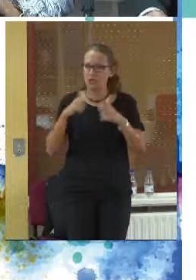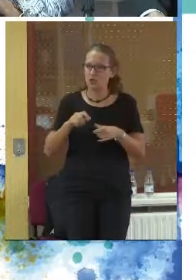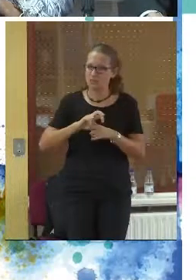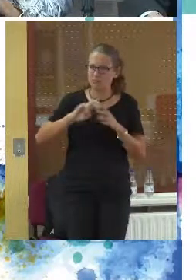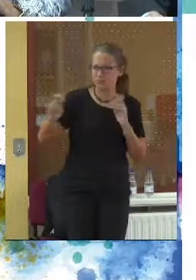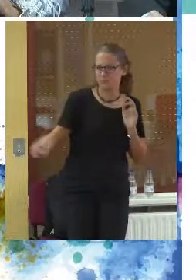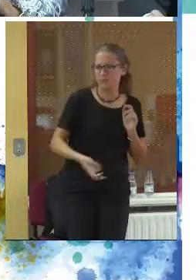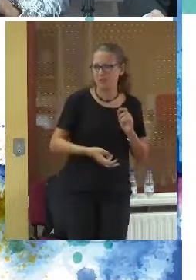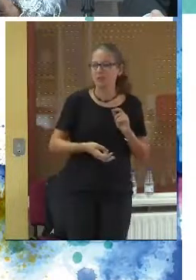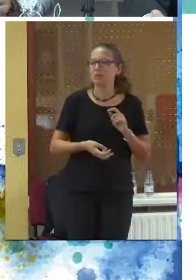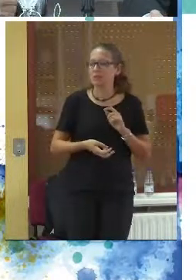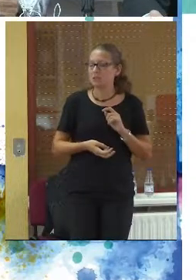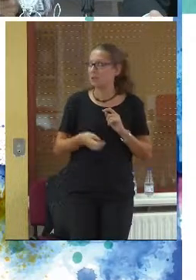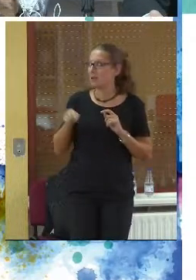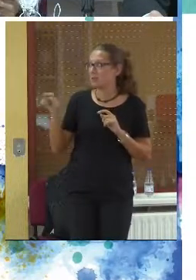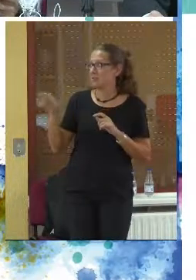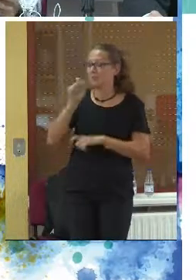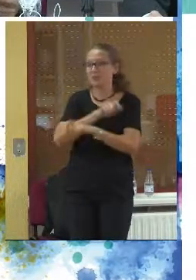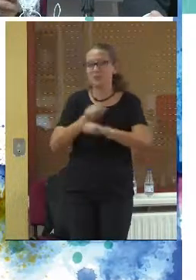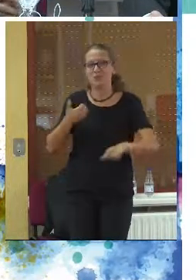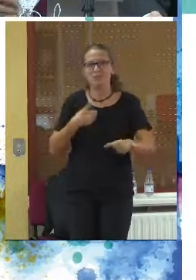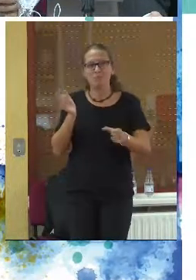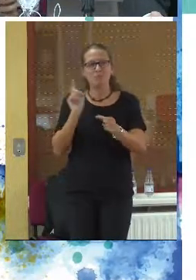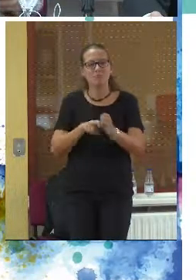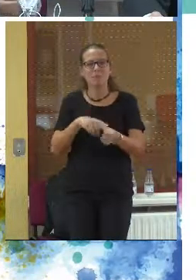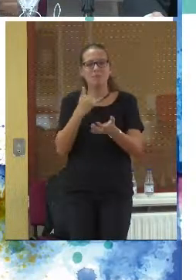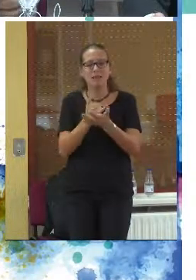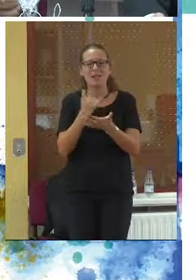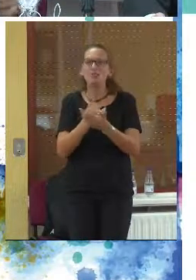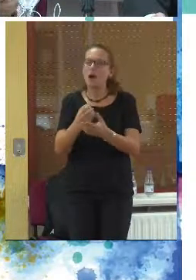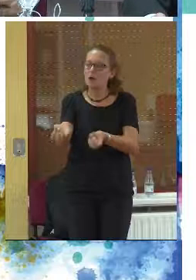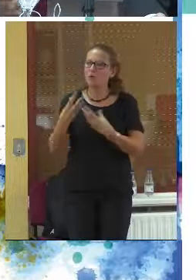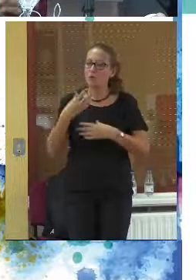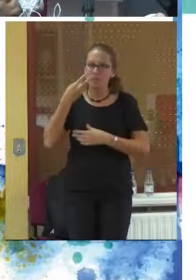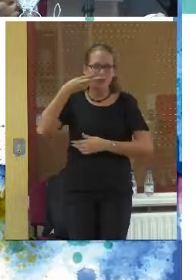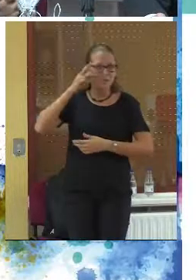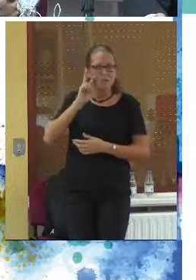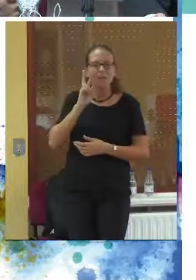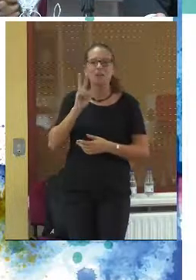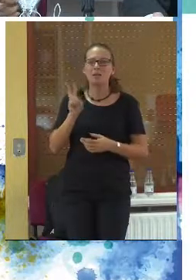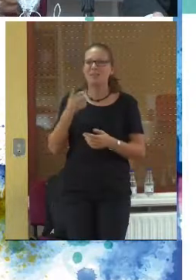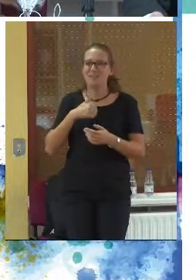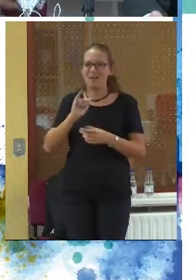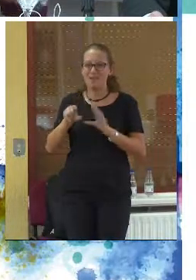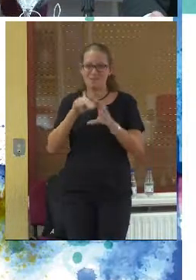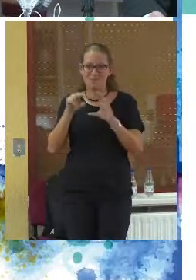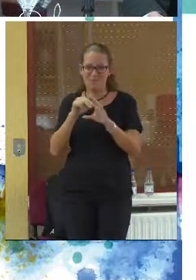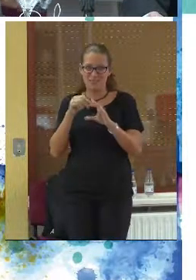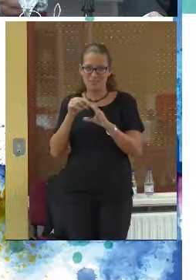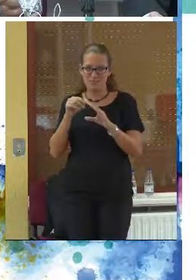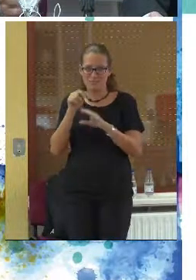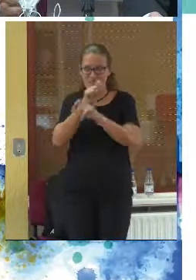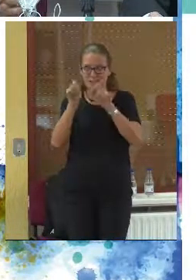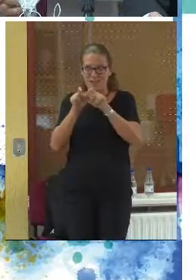sections that you see on the slide. What is ECATIC? Who are the participating entities? What is their experience of